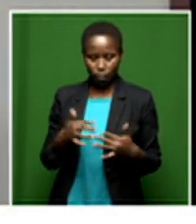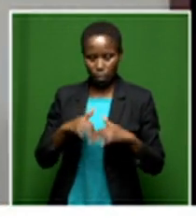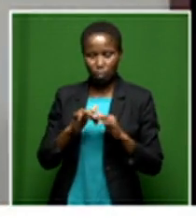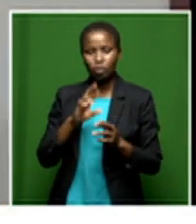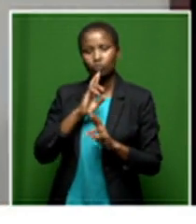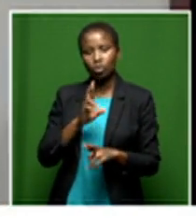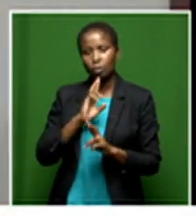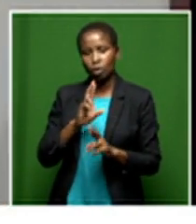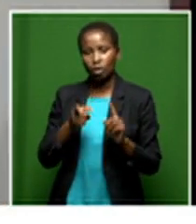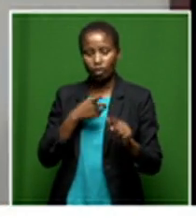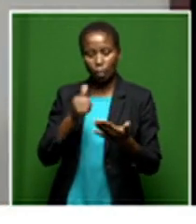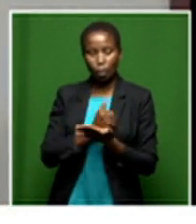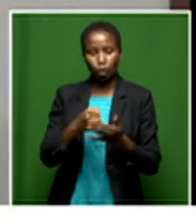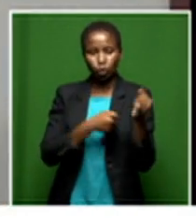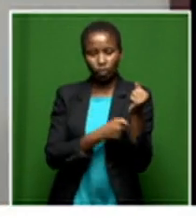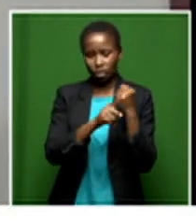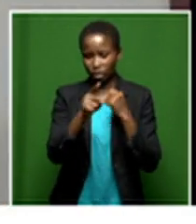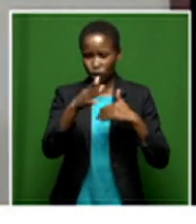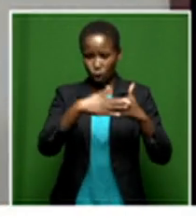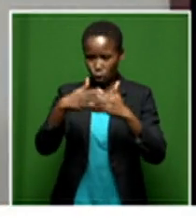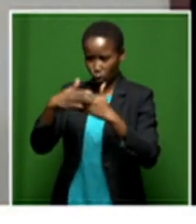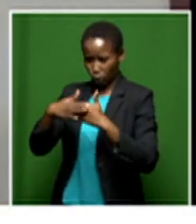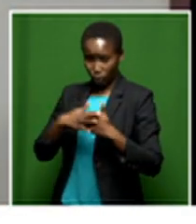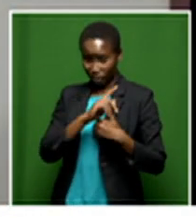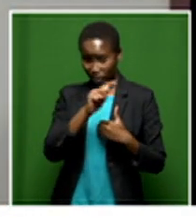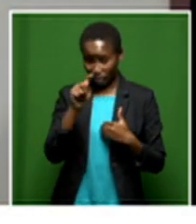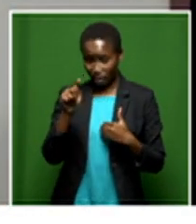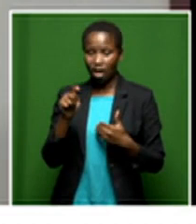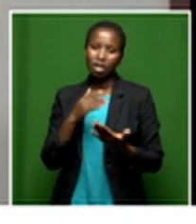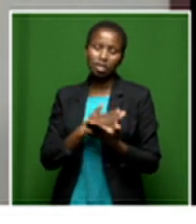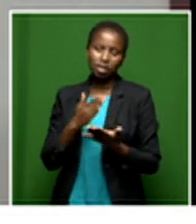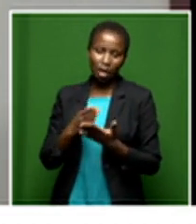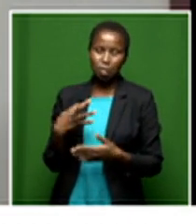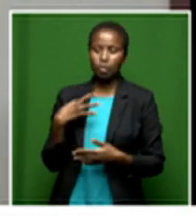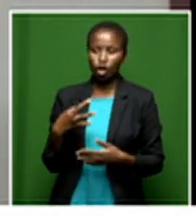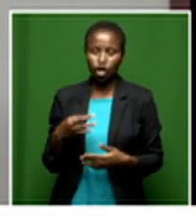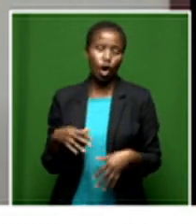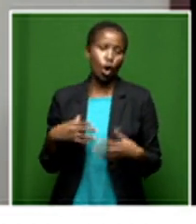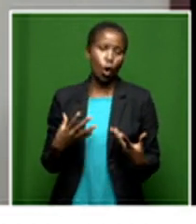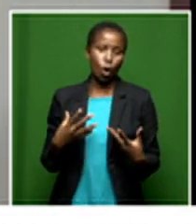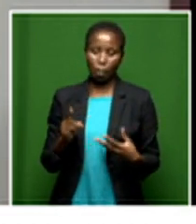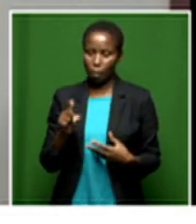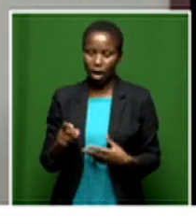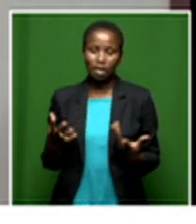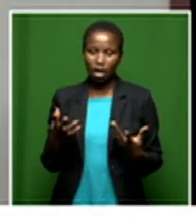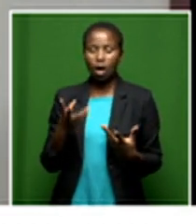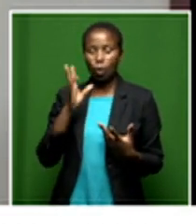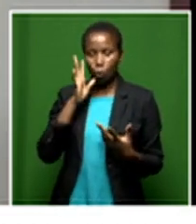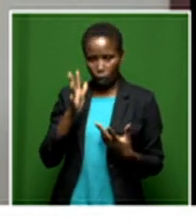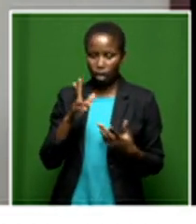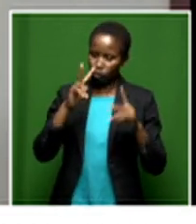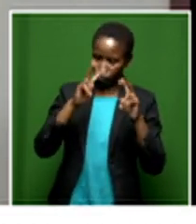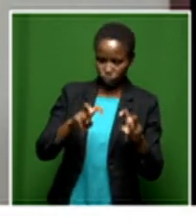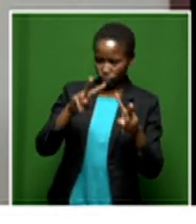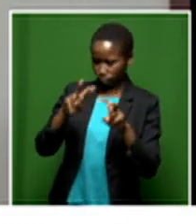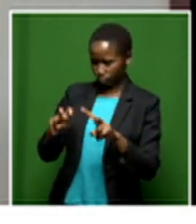the post offices that have been closed, whether voluntarily or even involuntarily from our side. And we're going to be looking at the